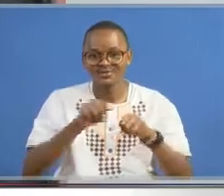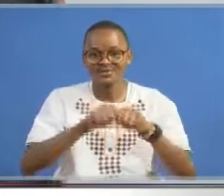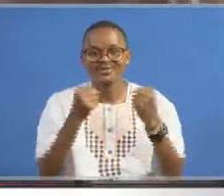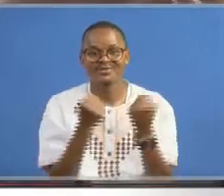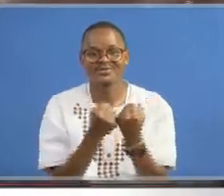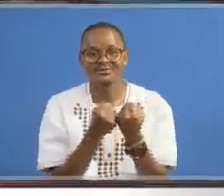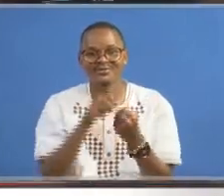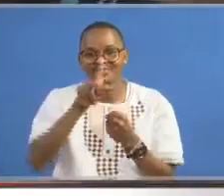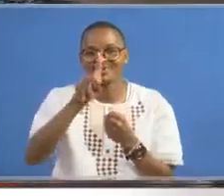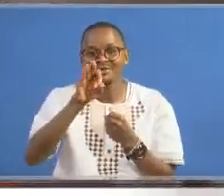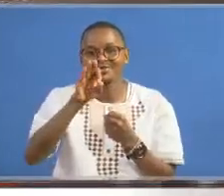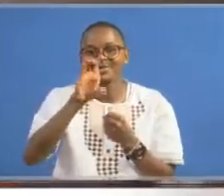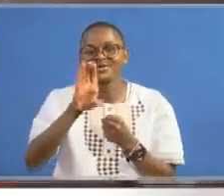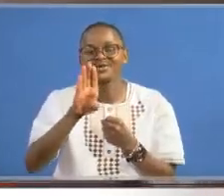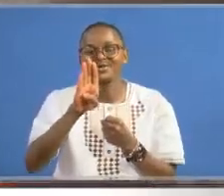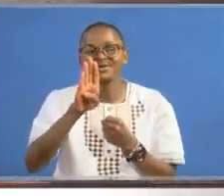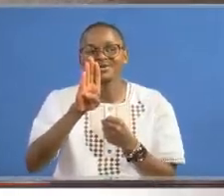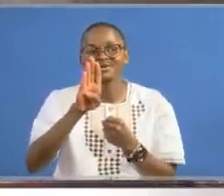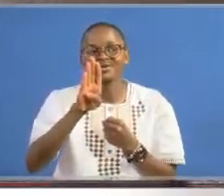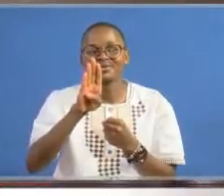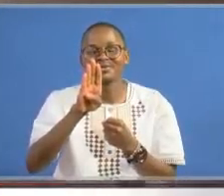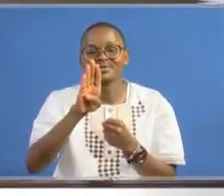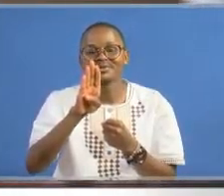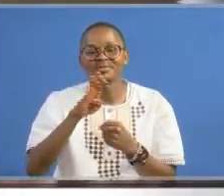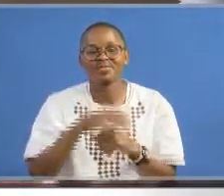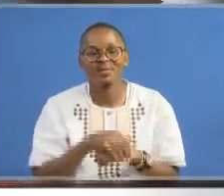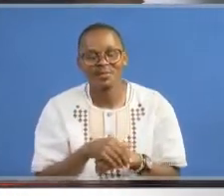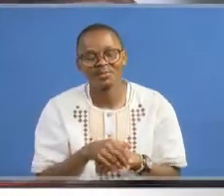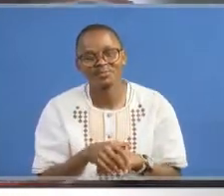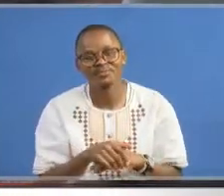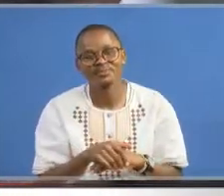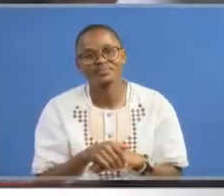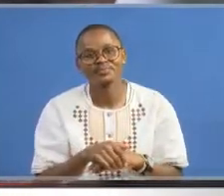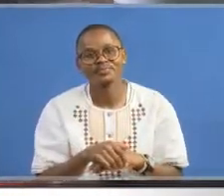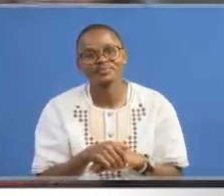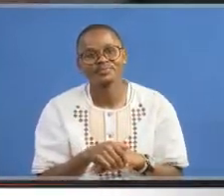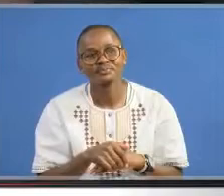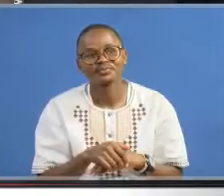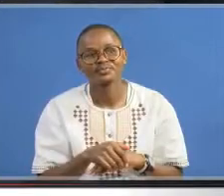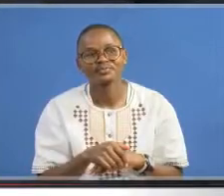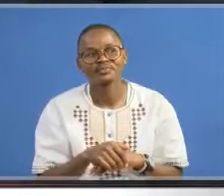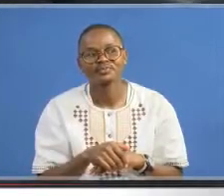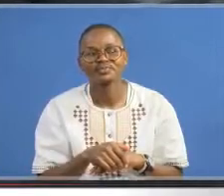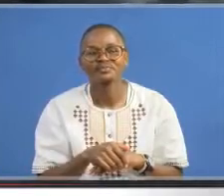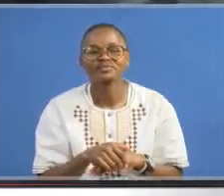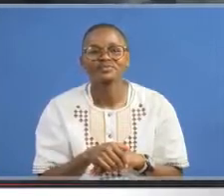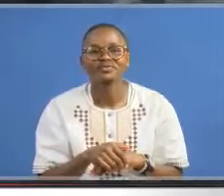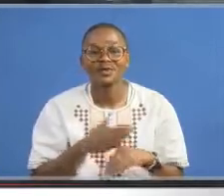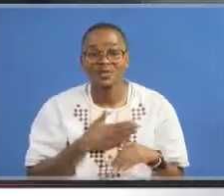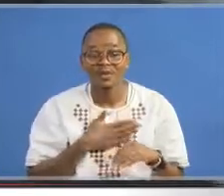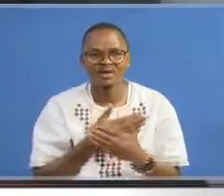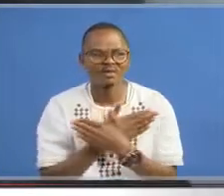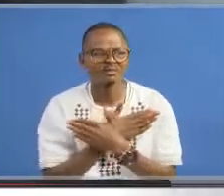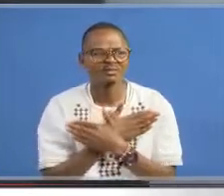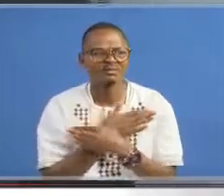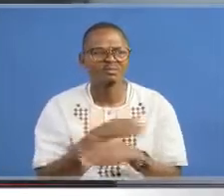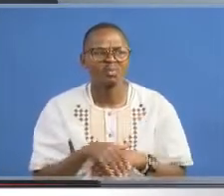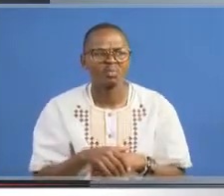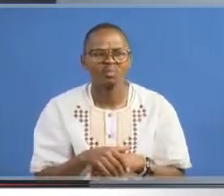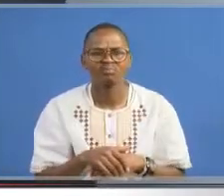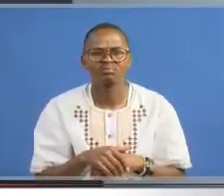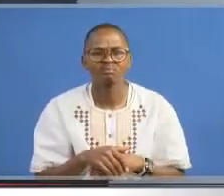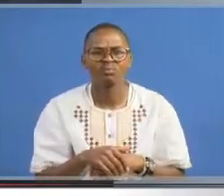society. KFCB has there are some people we have kept. Please allow us to do introduction. I will introduce my colleagues, Nancy Munyi